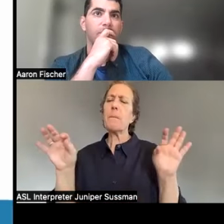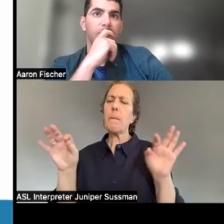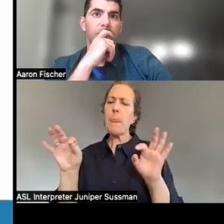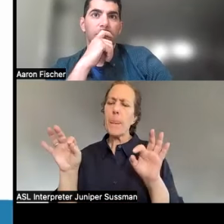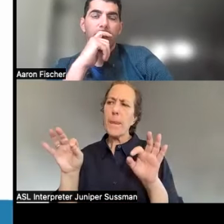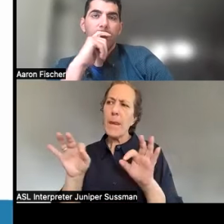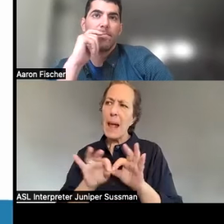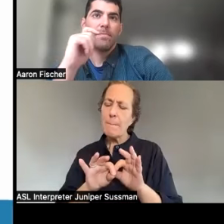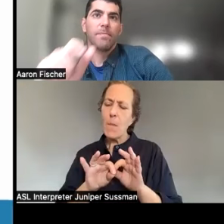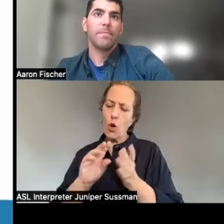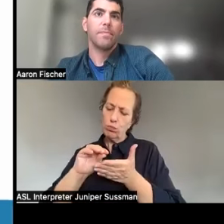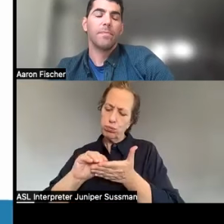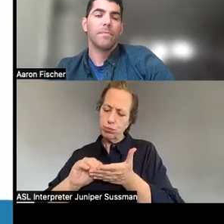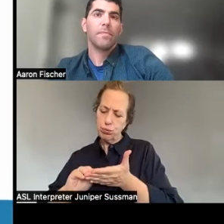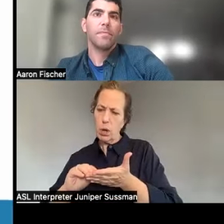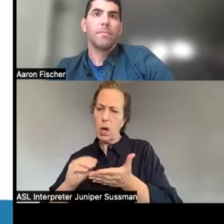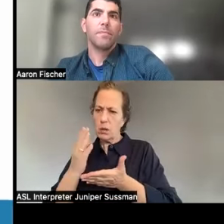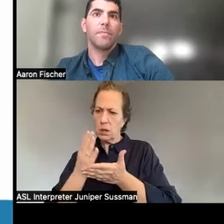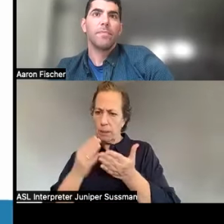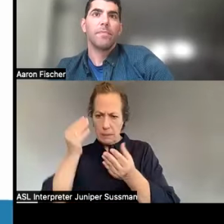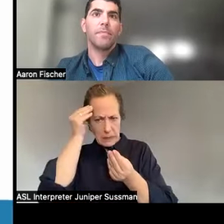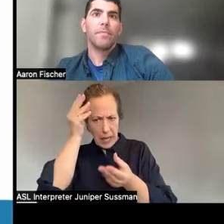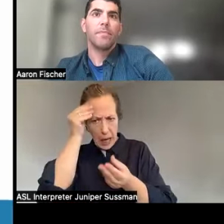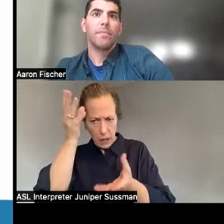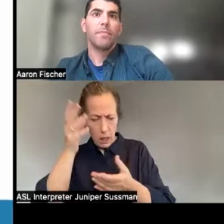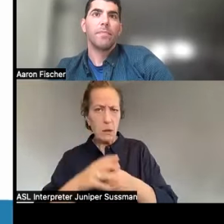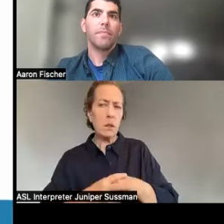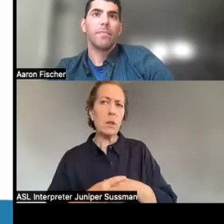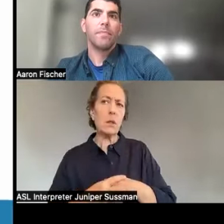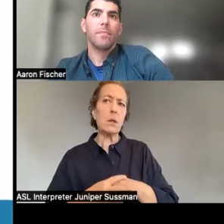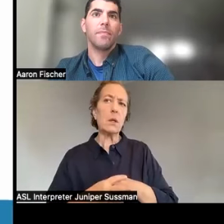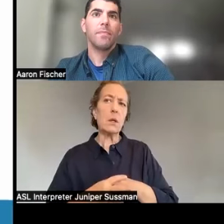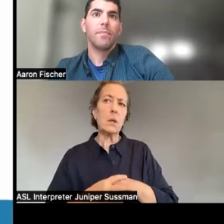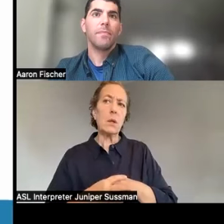data. And while you're taking data, just be really